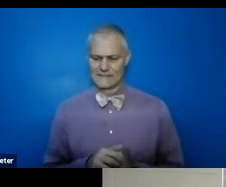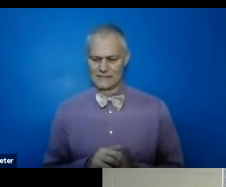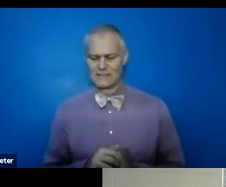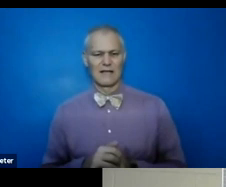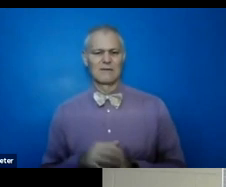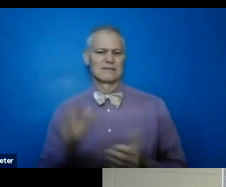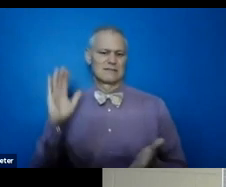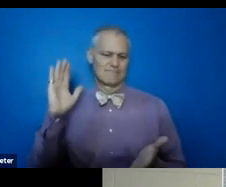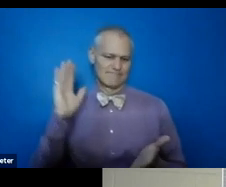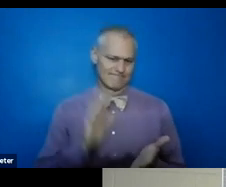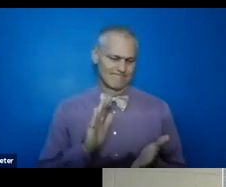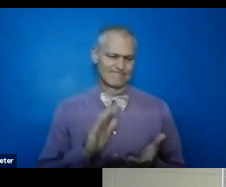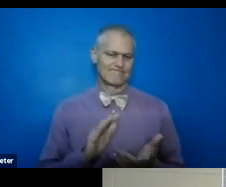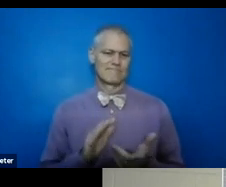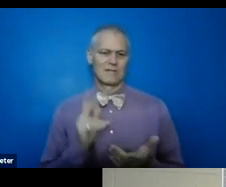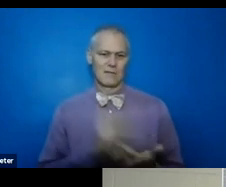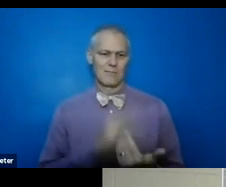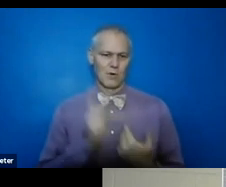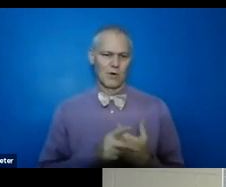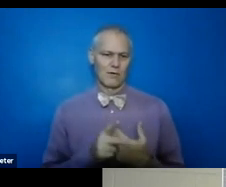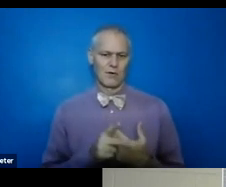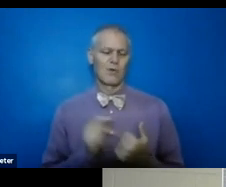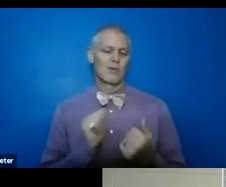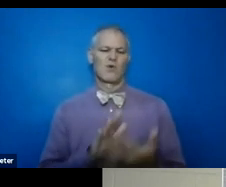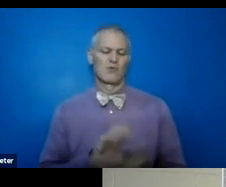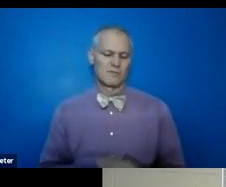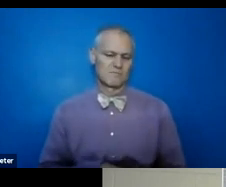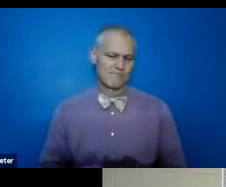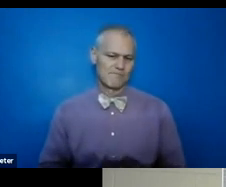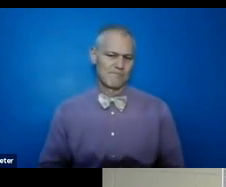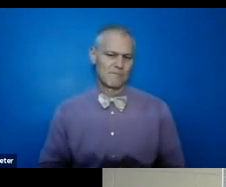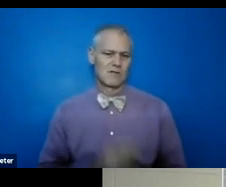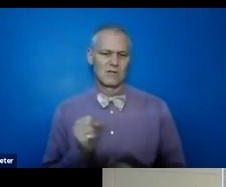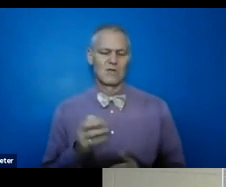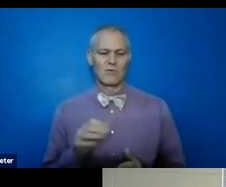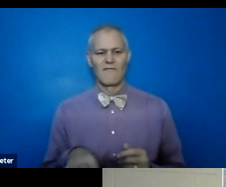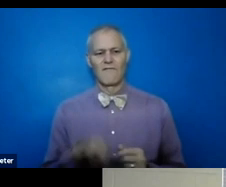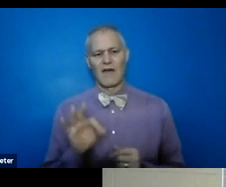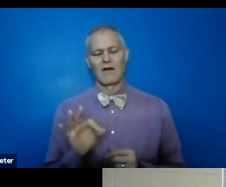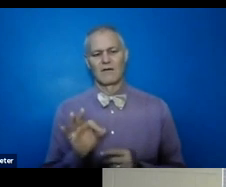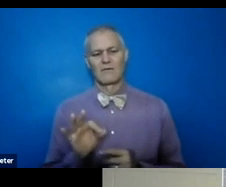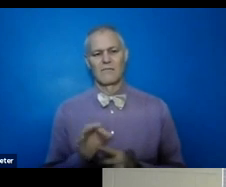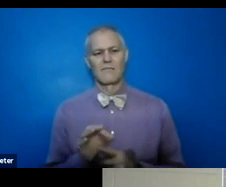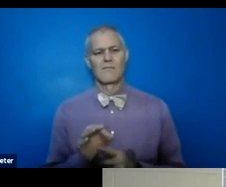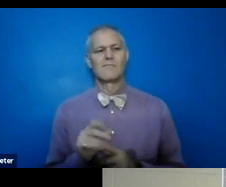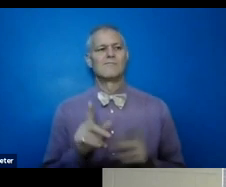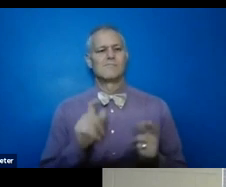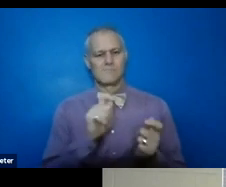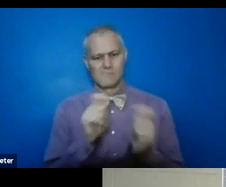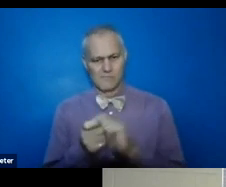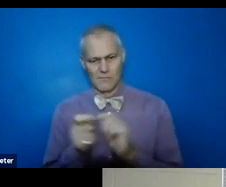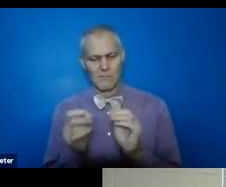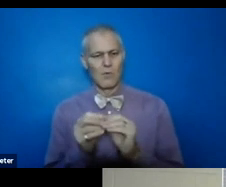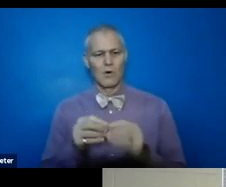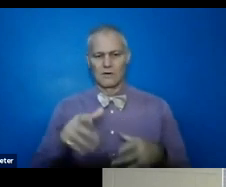diminishing our approach. And so what we found was that when we moved to being more insular